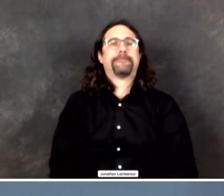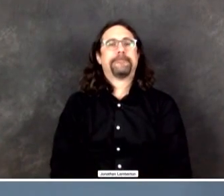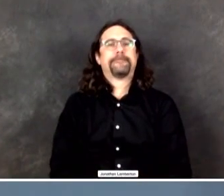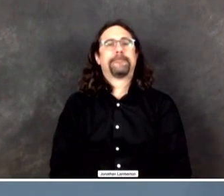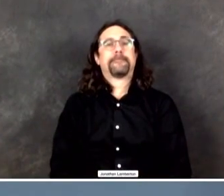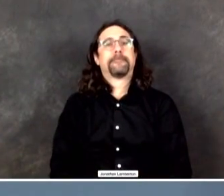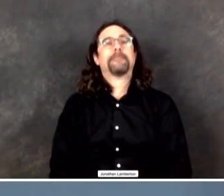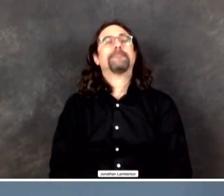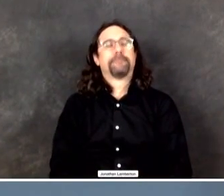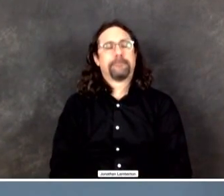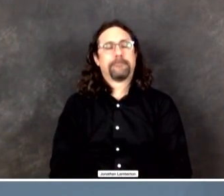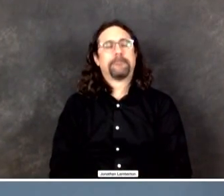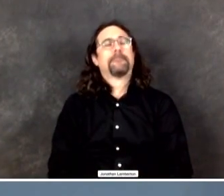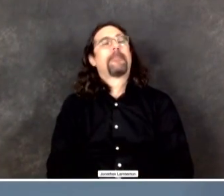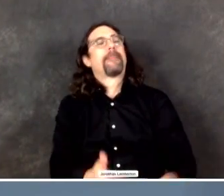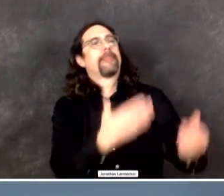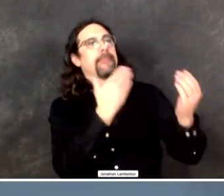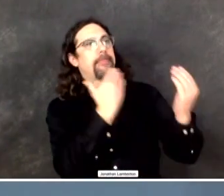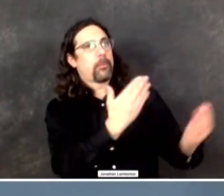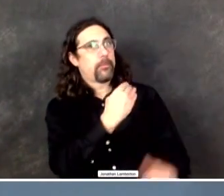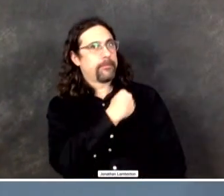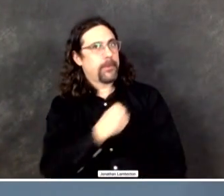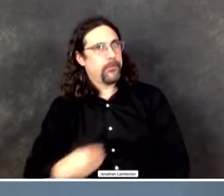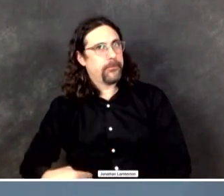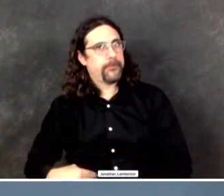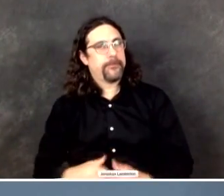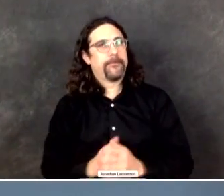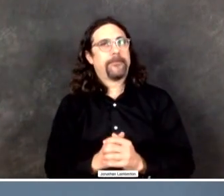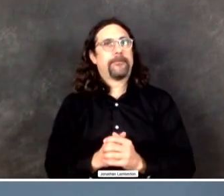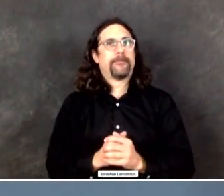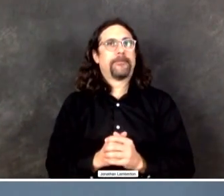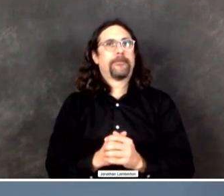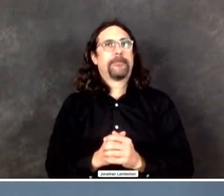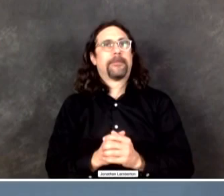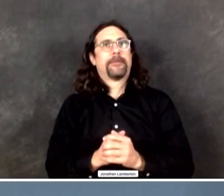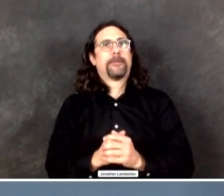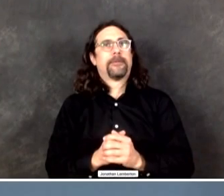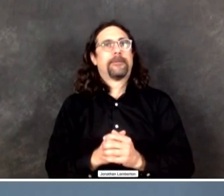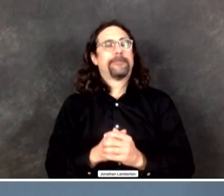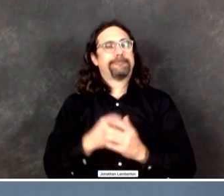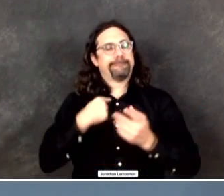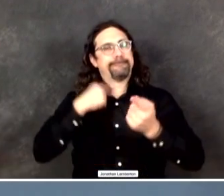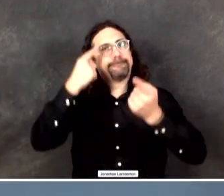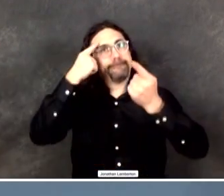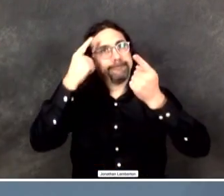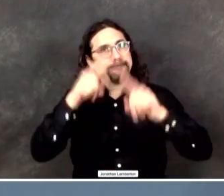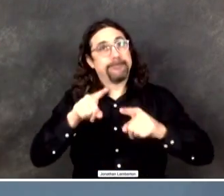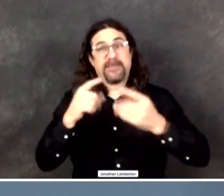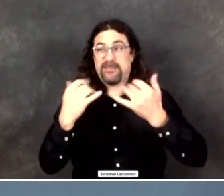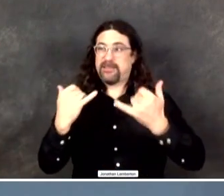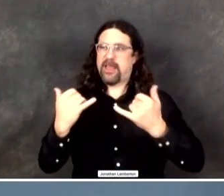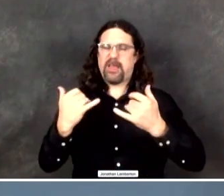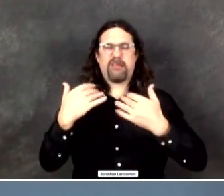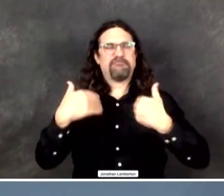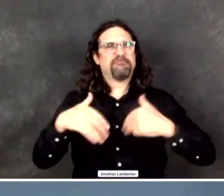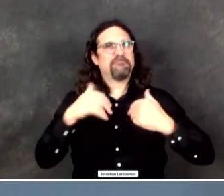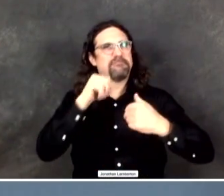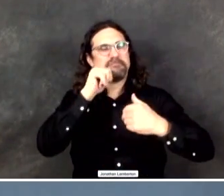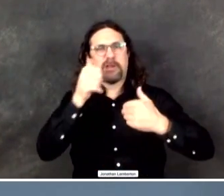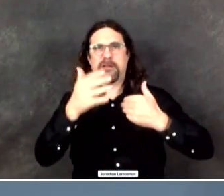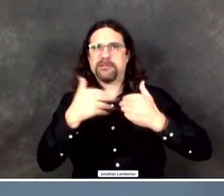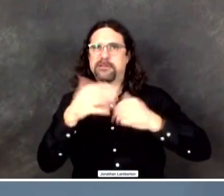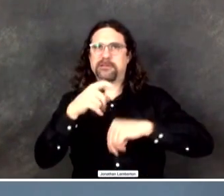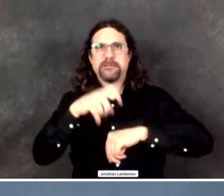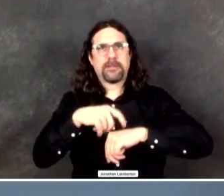words of thanks to all of our educators, our administrators, our food service workers, our custodians, everyone that has been